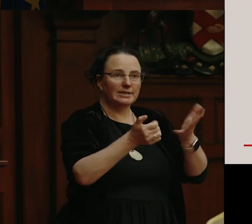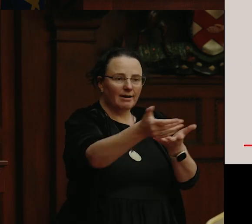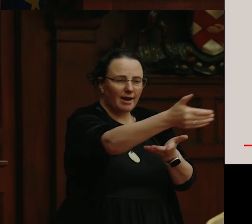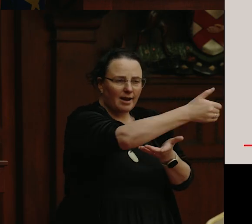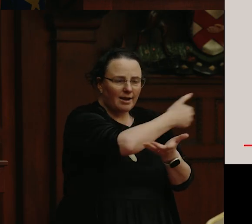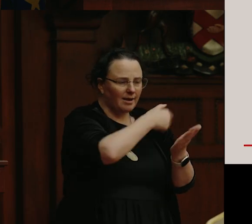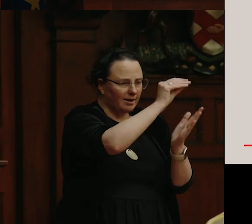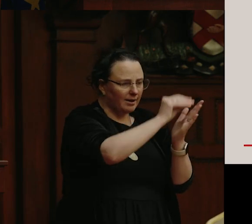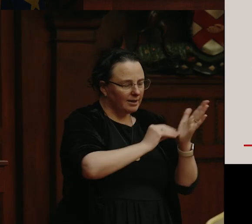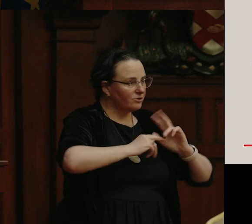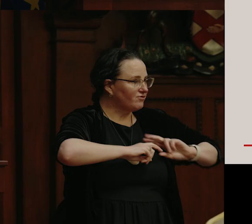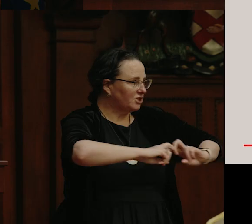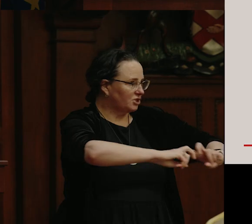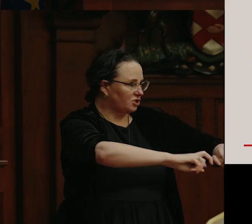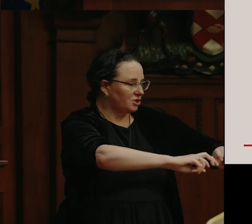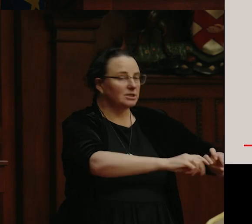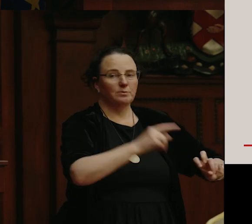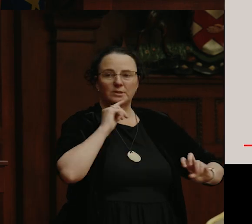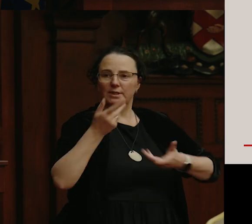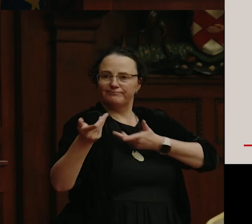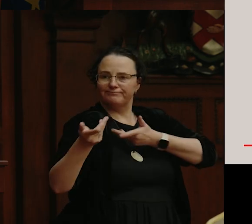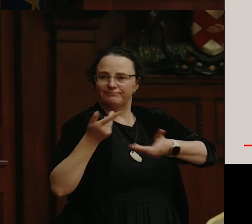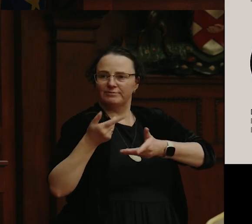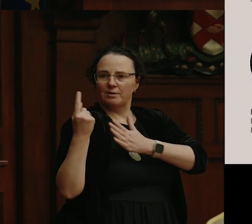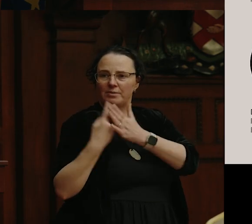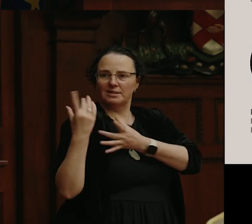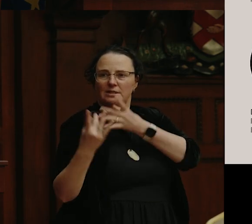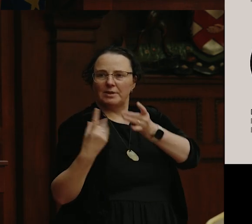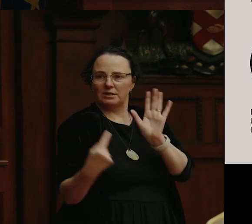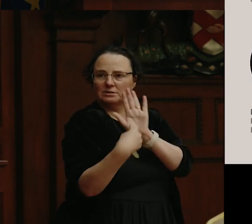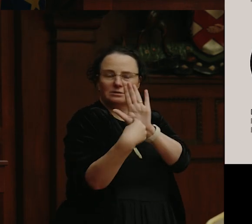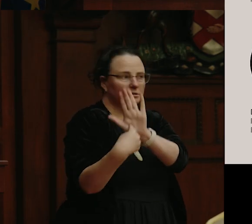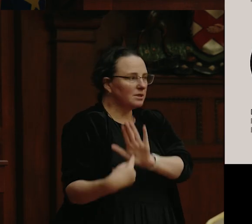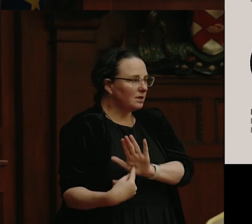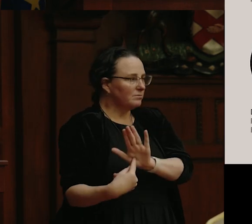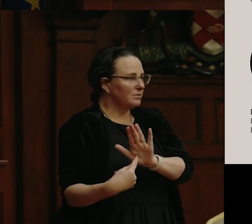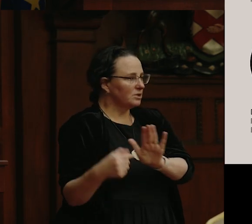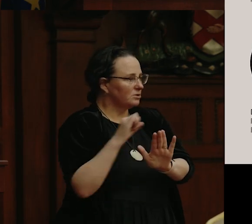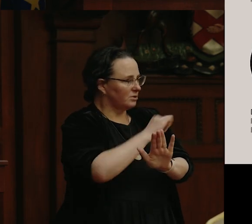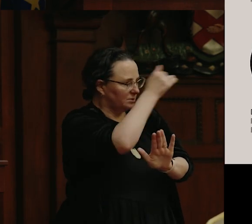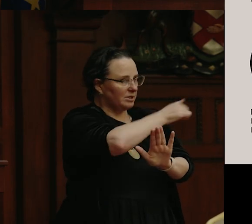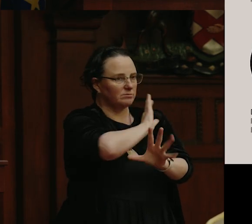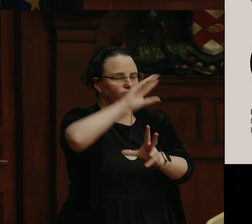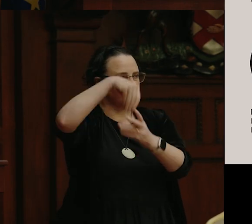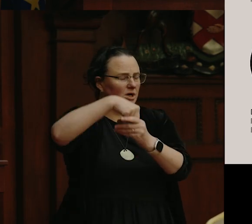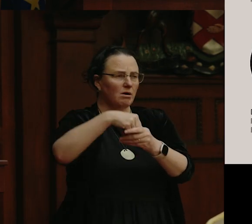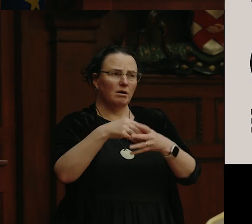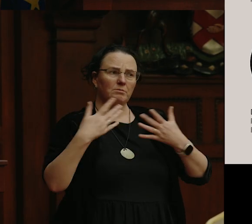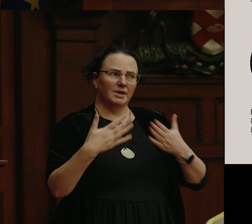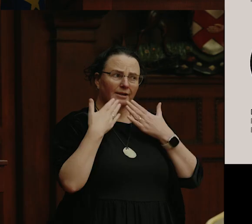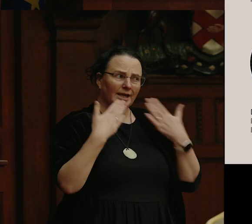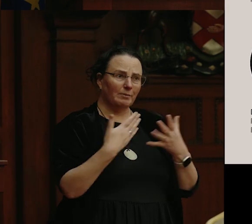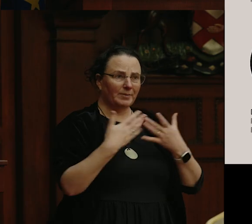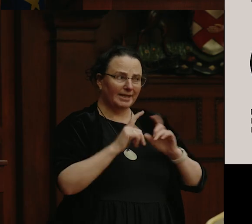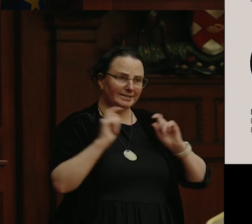do, and when we start to talk to policymakers to make sure that that's all incorporated. And I just want to say a very big thank you. It's a very big